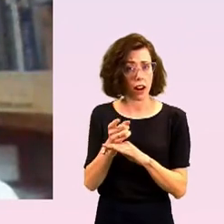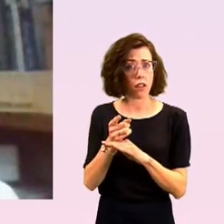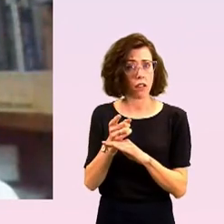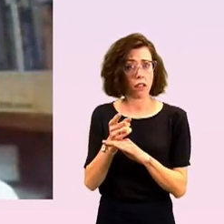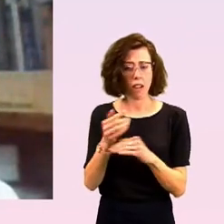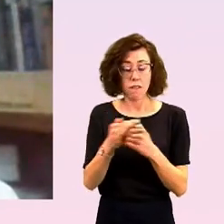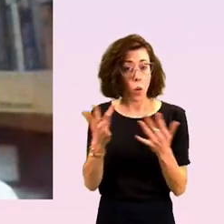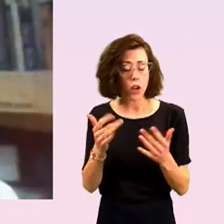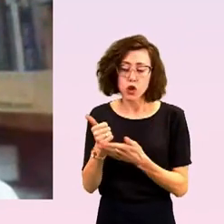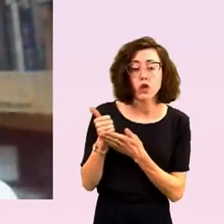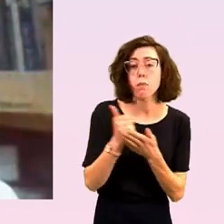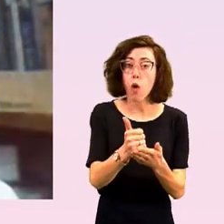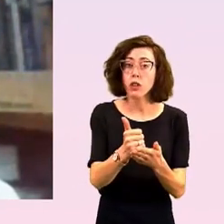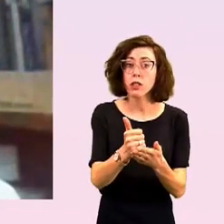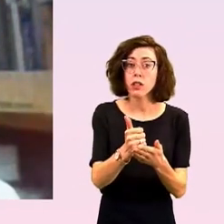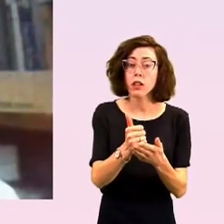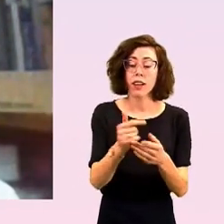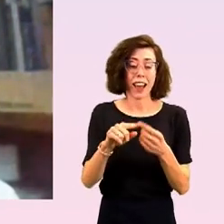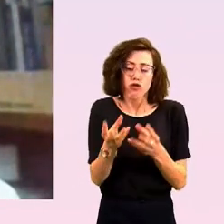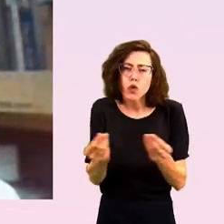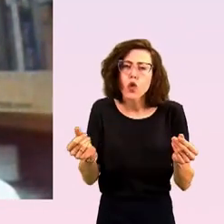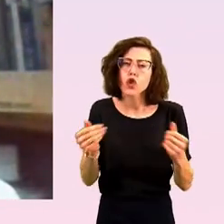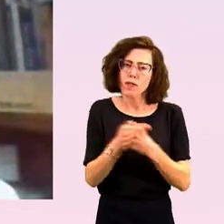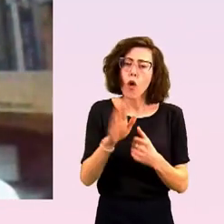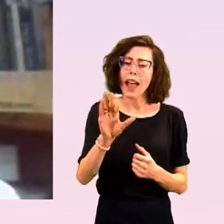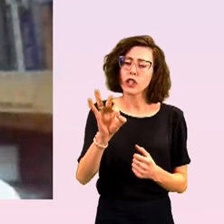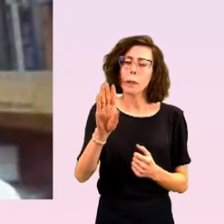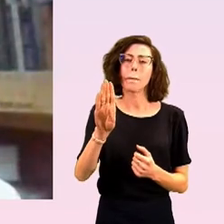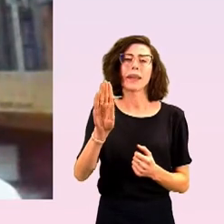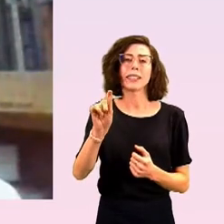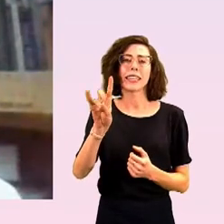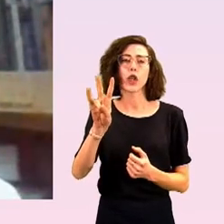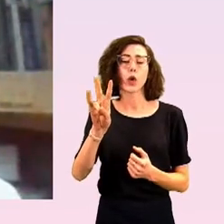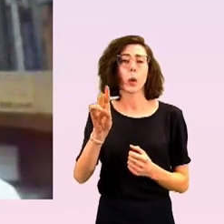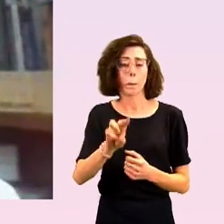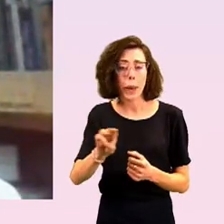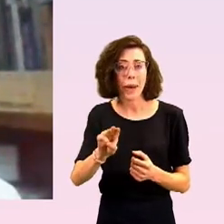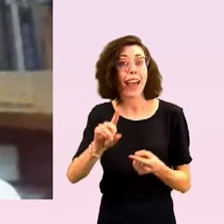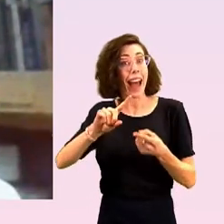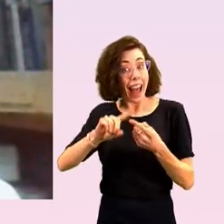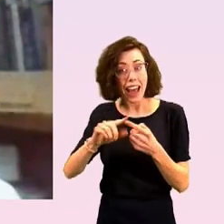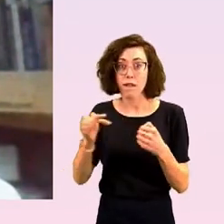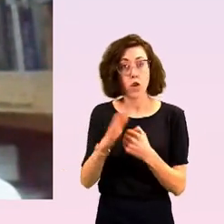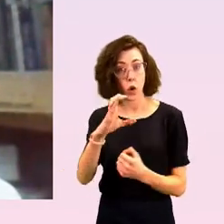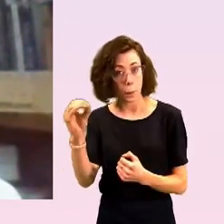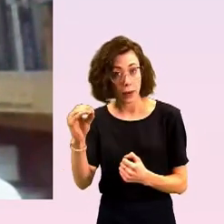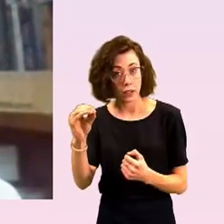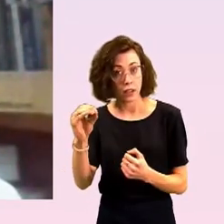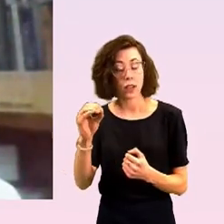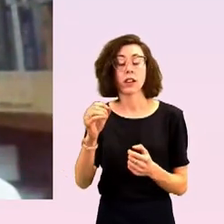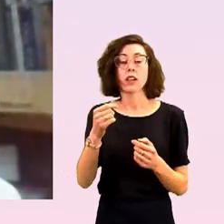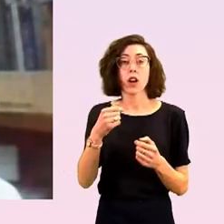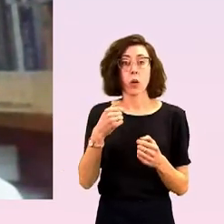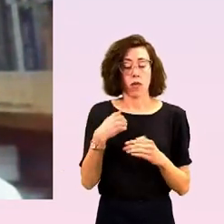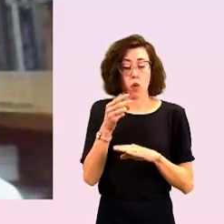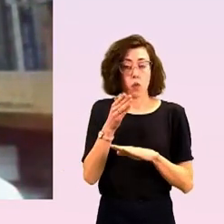and a resource not only for LGBTQ people but for the organisation as a whole. I've been employed in Dublin City Council since